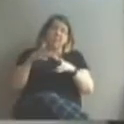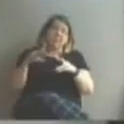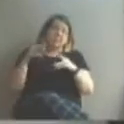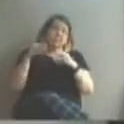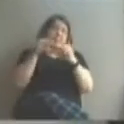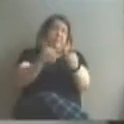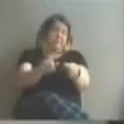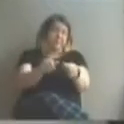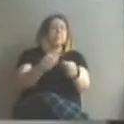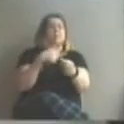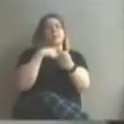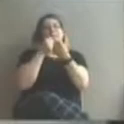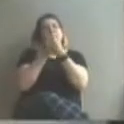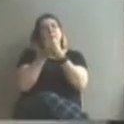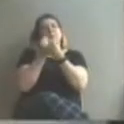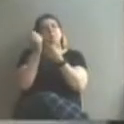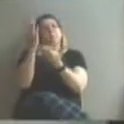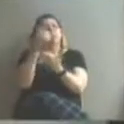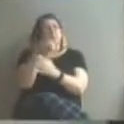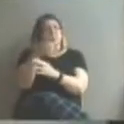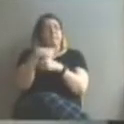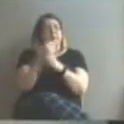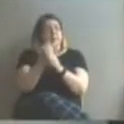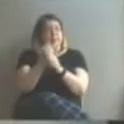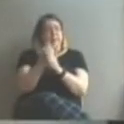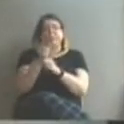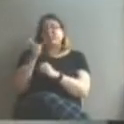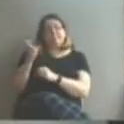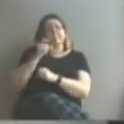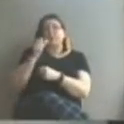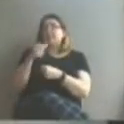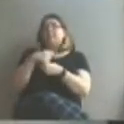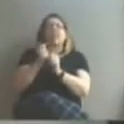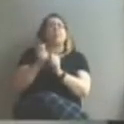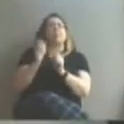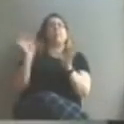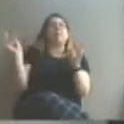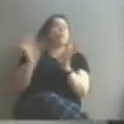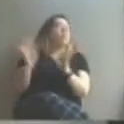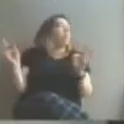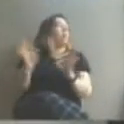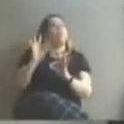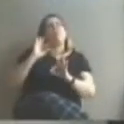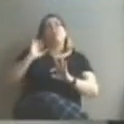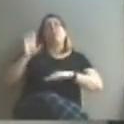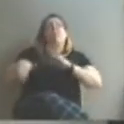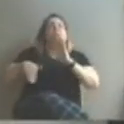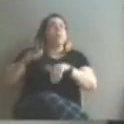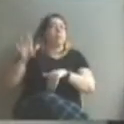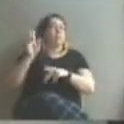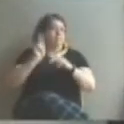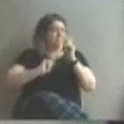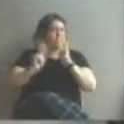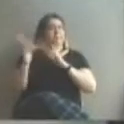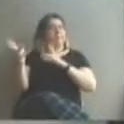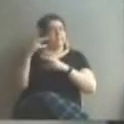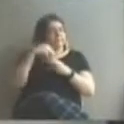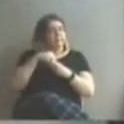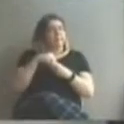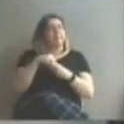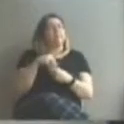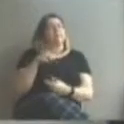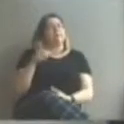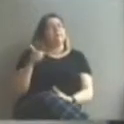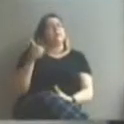I support the recommendations that you have made. You did not make them lightly. There was people involvement, and